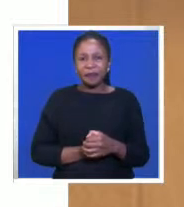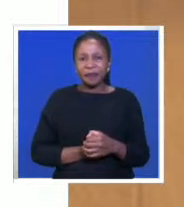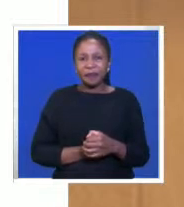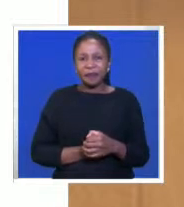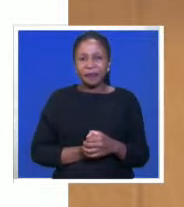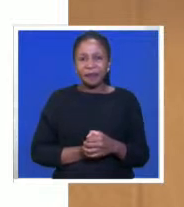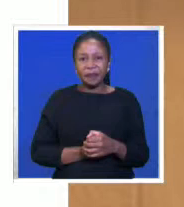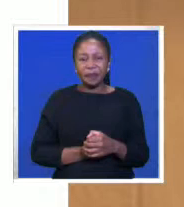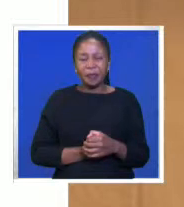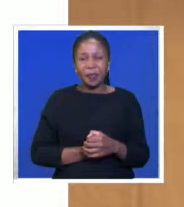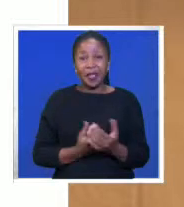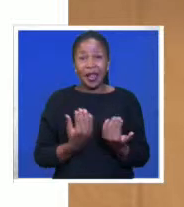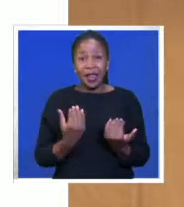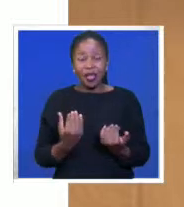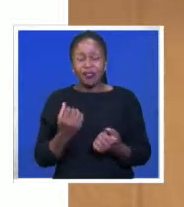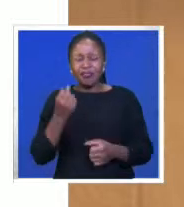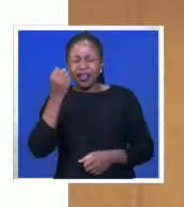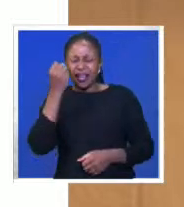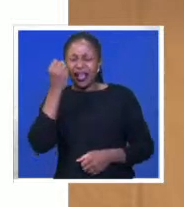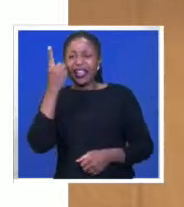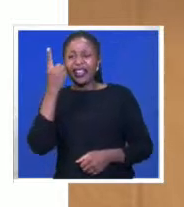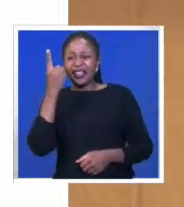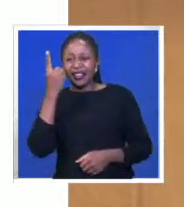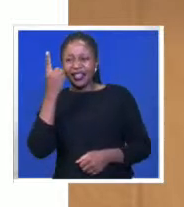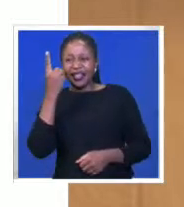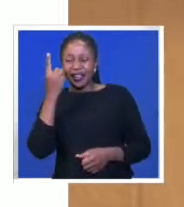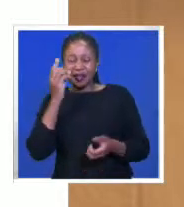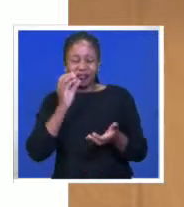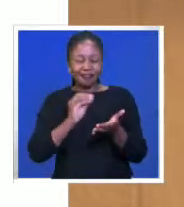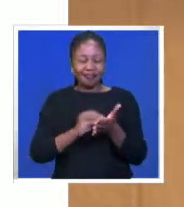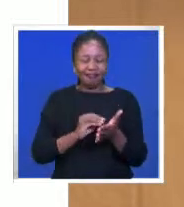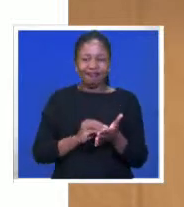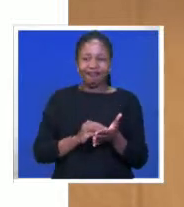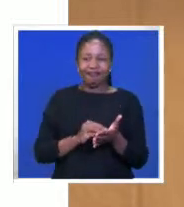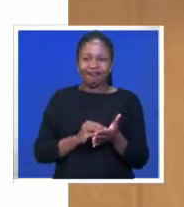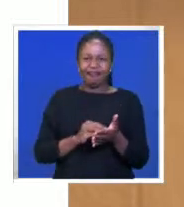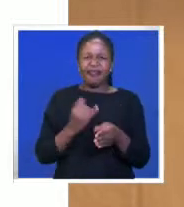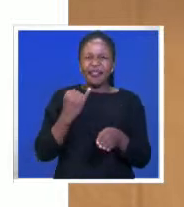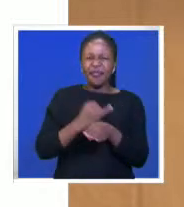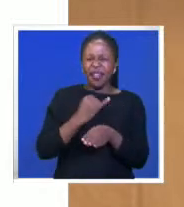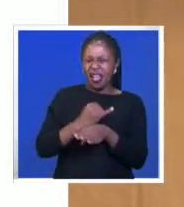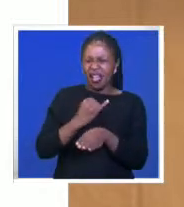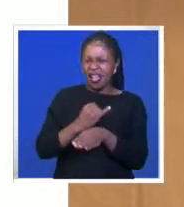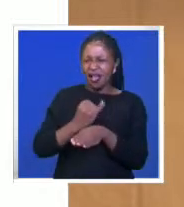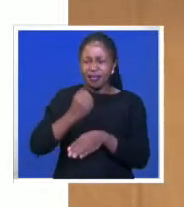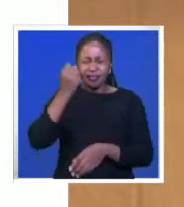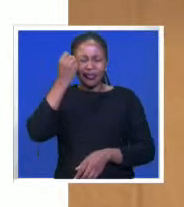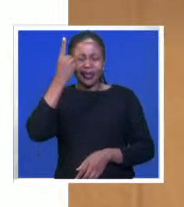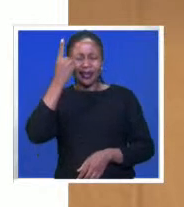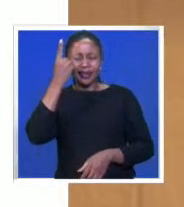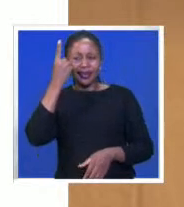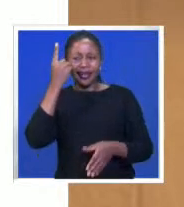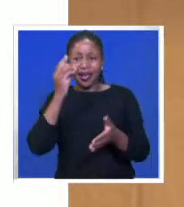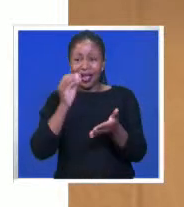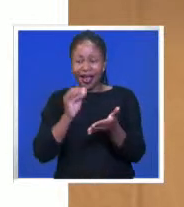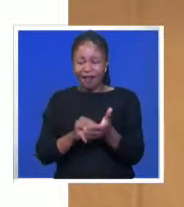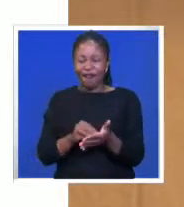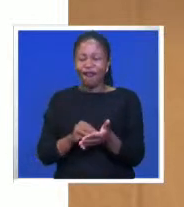sudden idea struck him. I'm going to repeat. A sudden idea